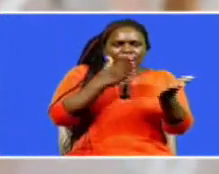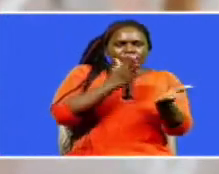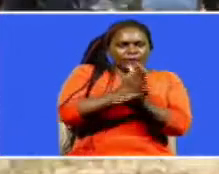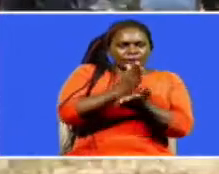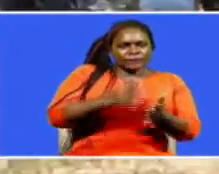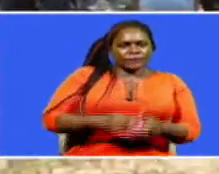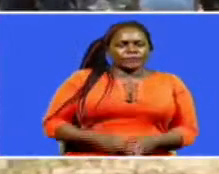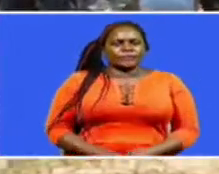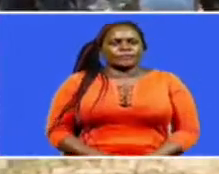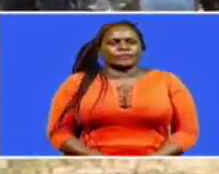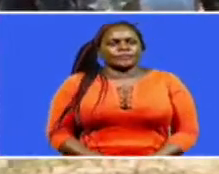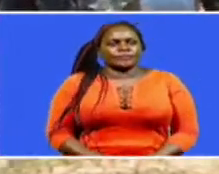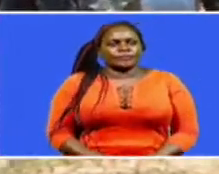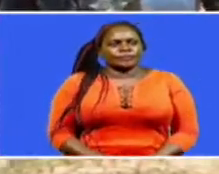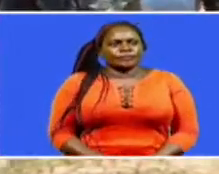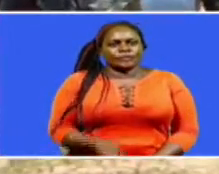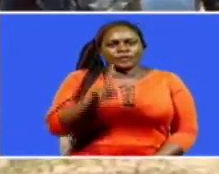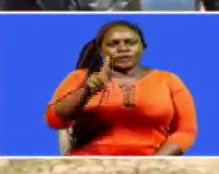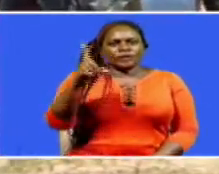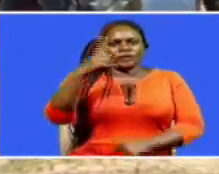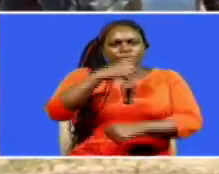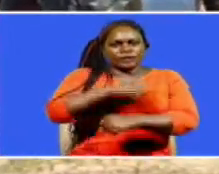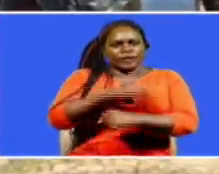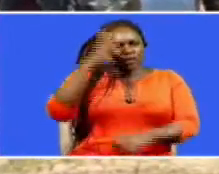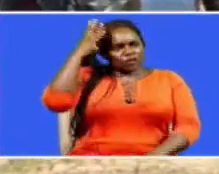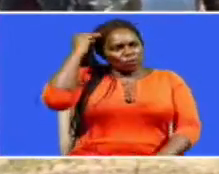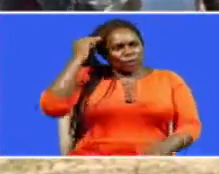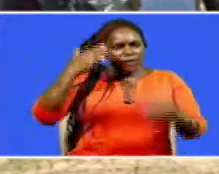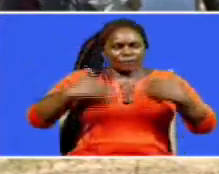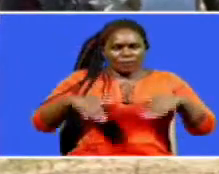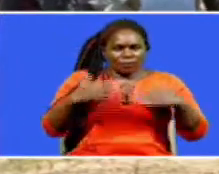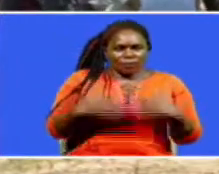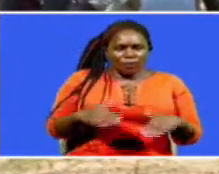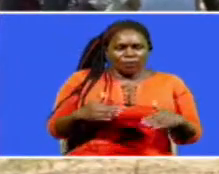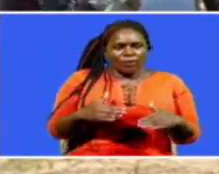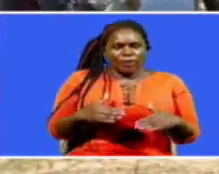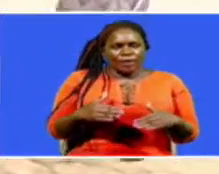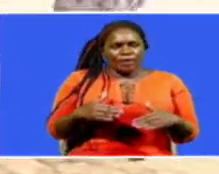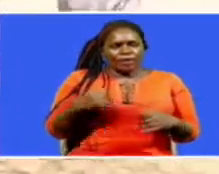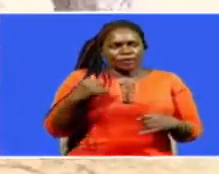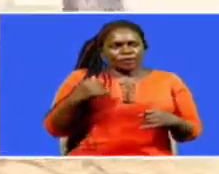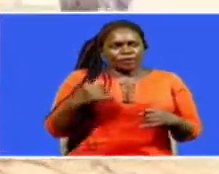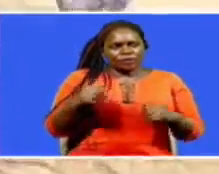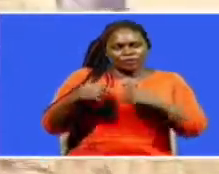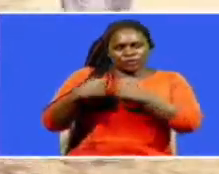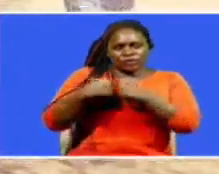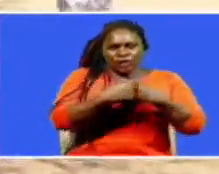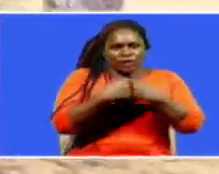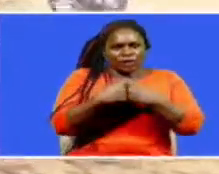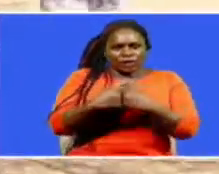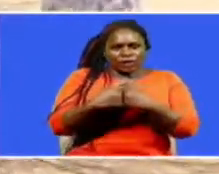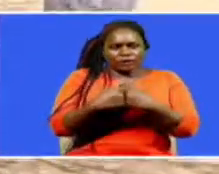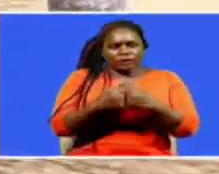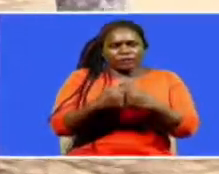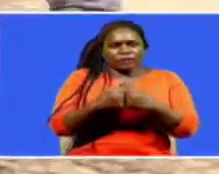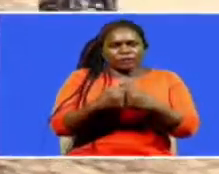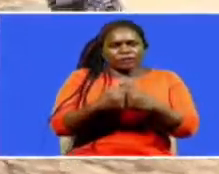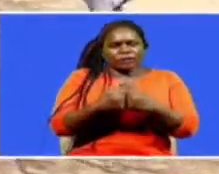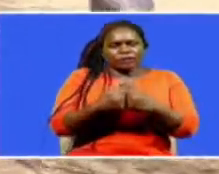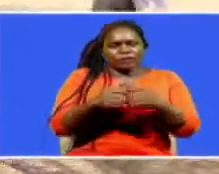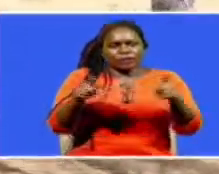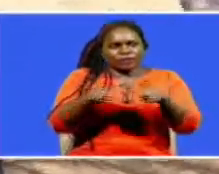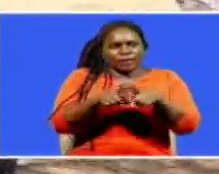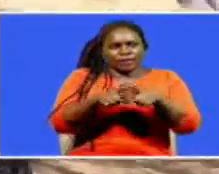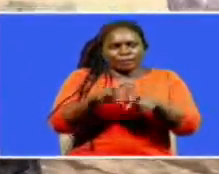for children. Each day among the Somali people brings its own joys, challenges and frictions. While the